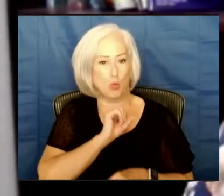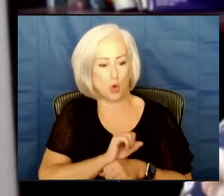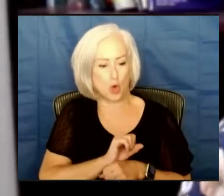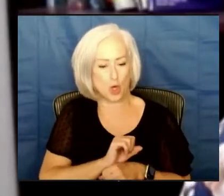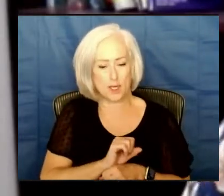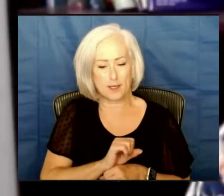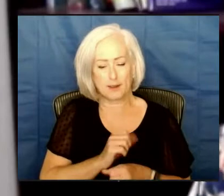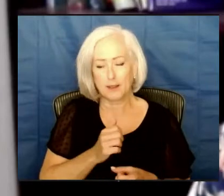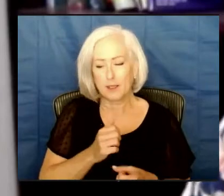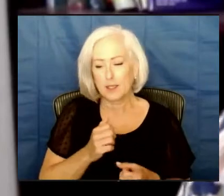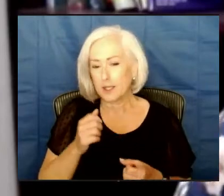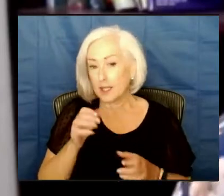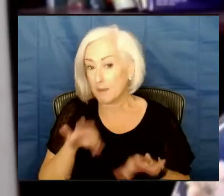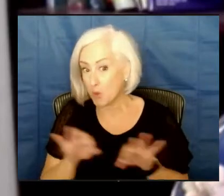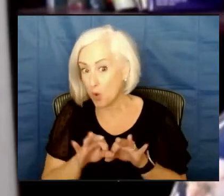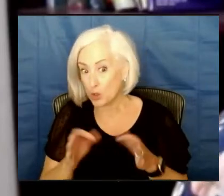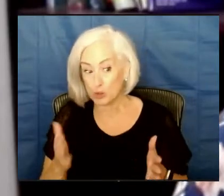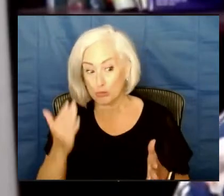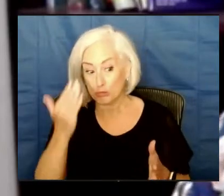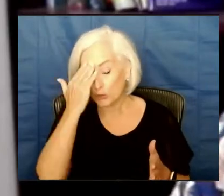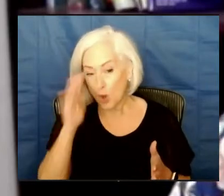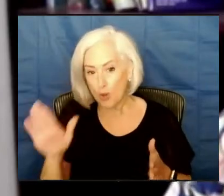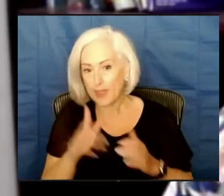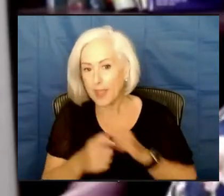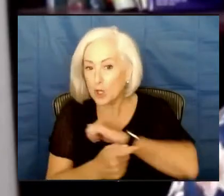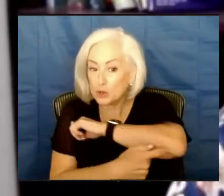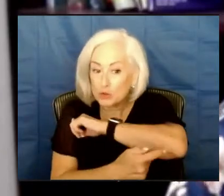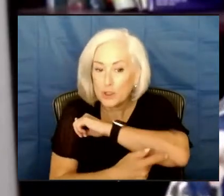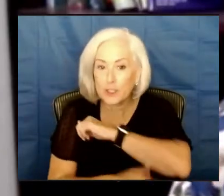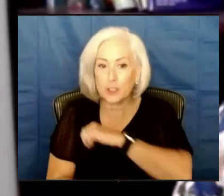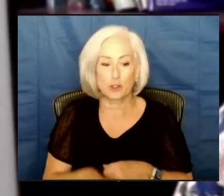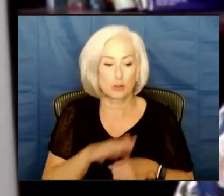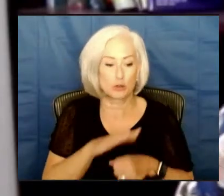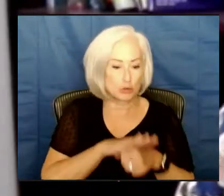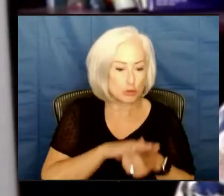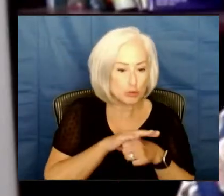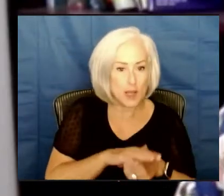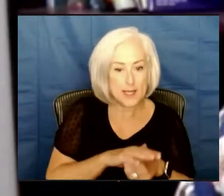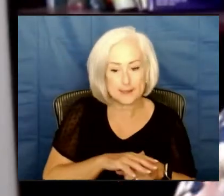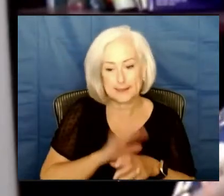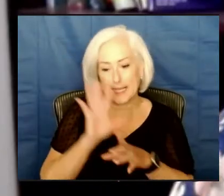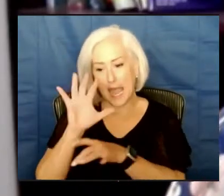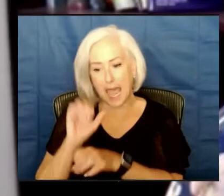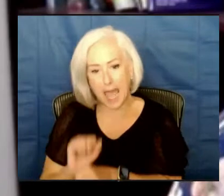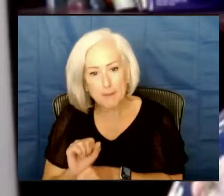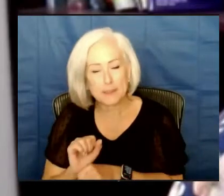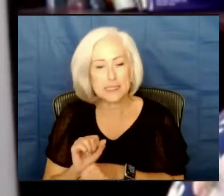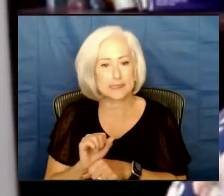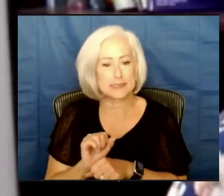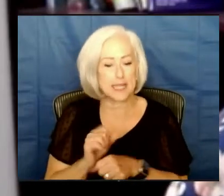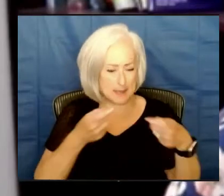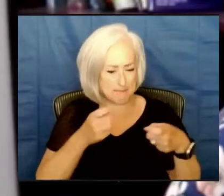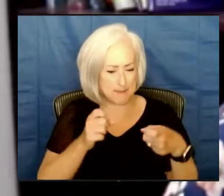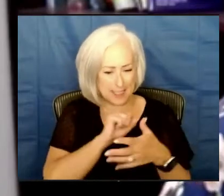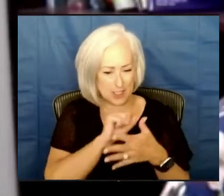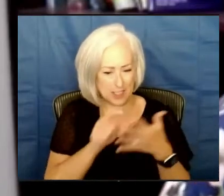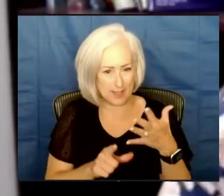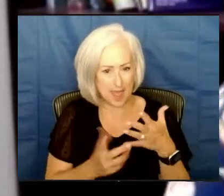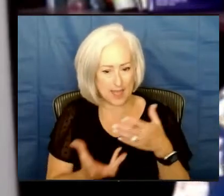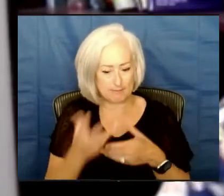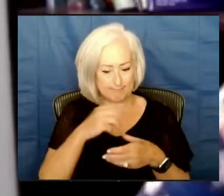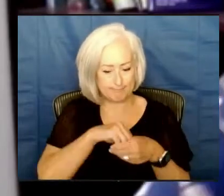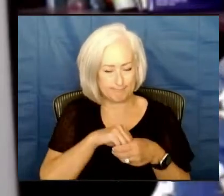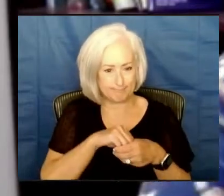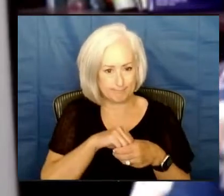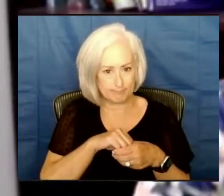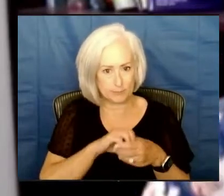and habits and their stressors and managing some of that stuff along with it. So I almost wonder if some